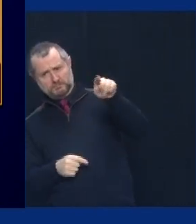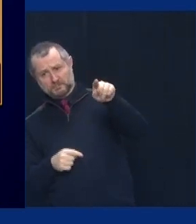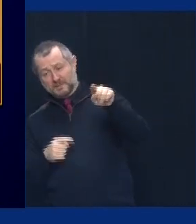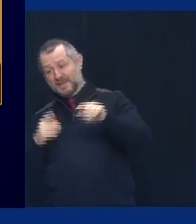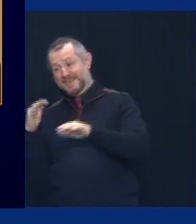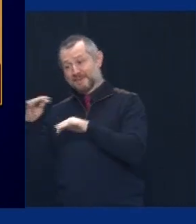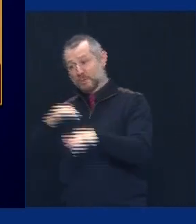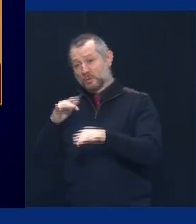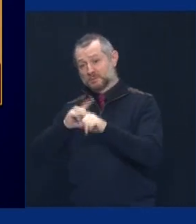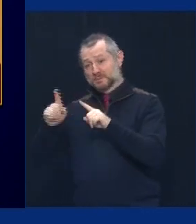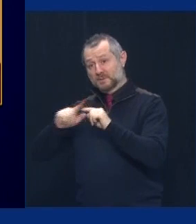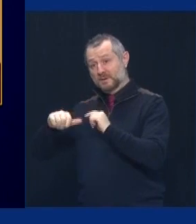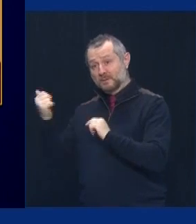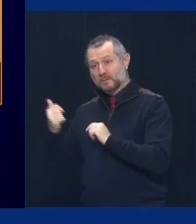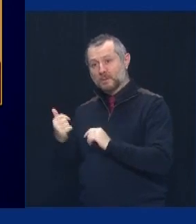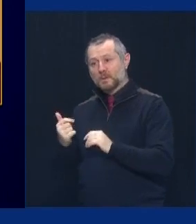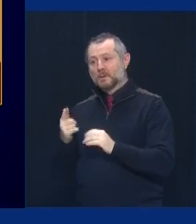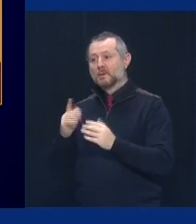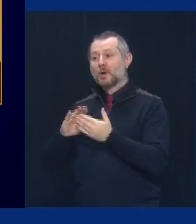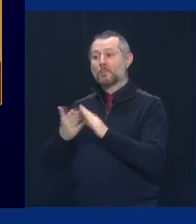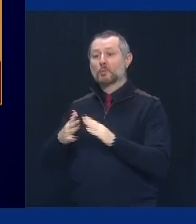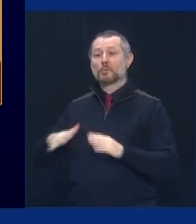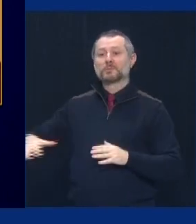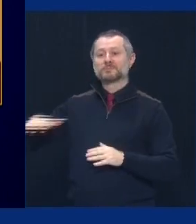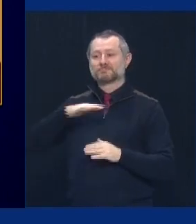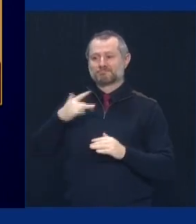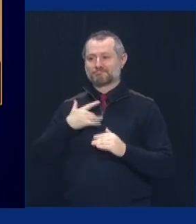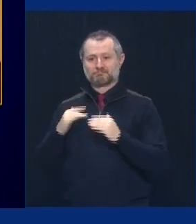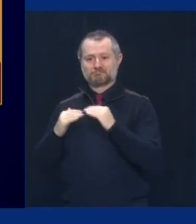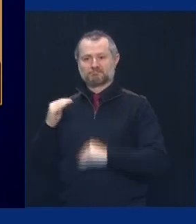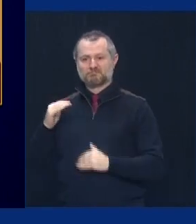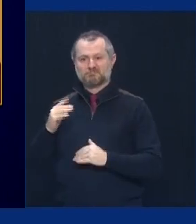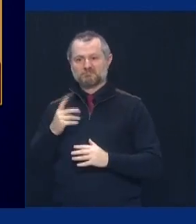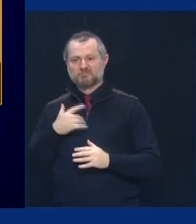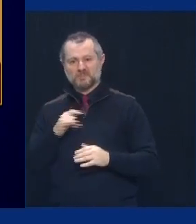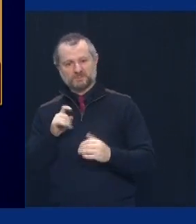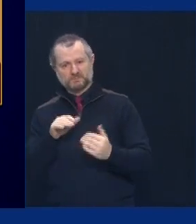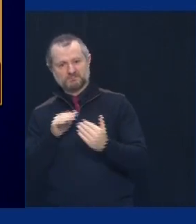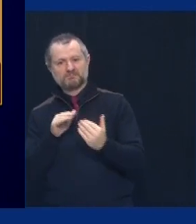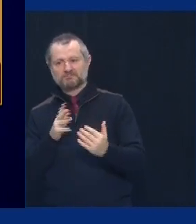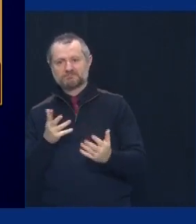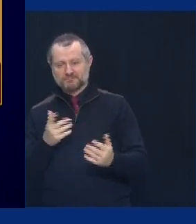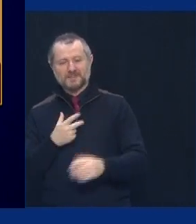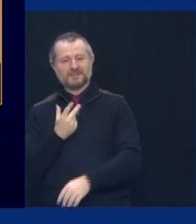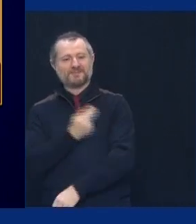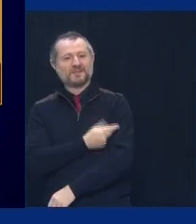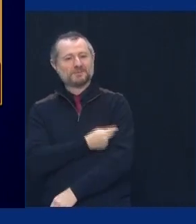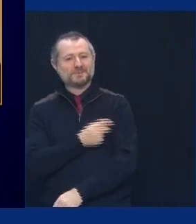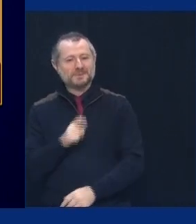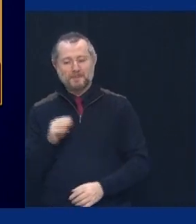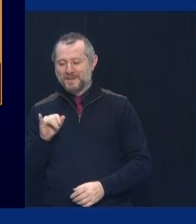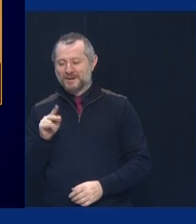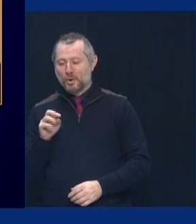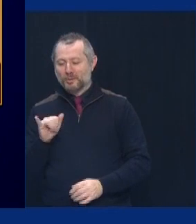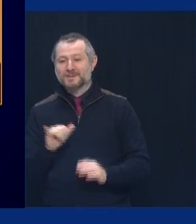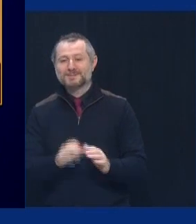minority communities have equal access to the COVID-19 vaccine, that there is a fair,